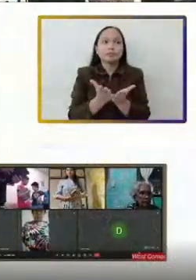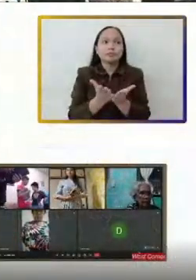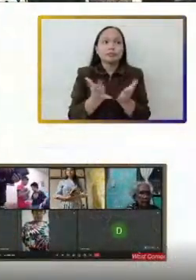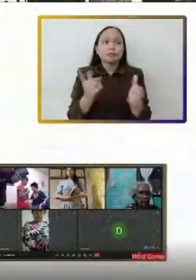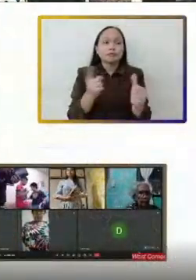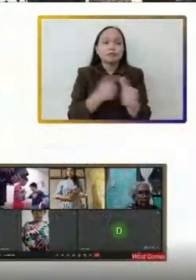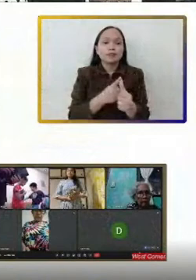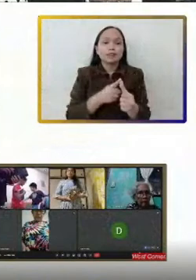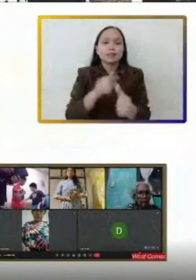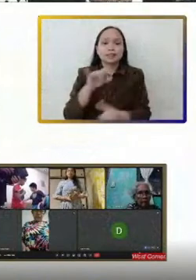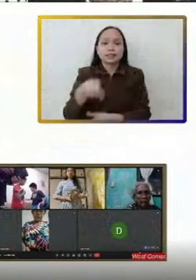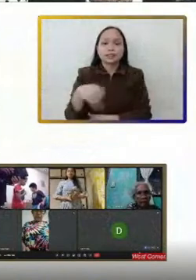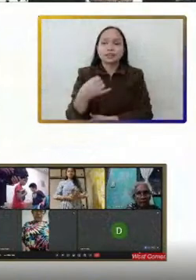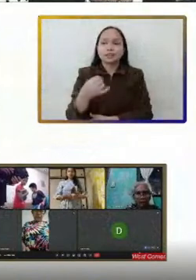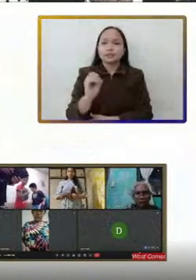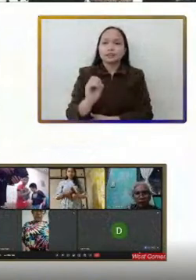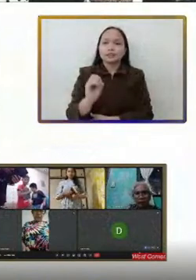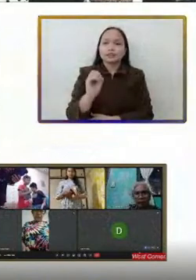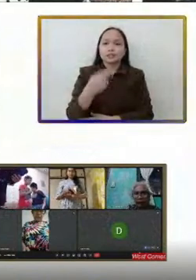John.